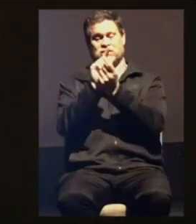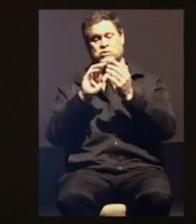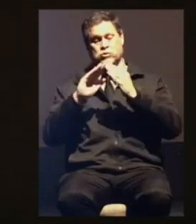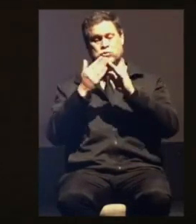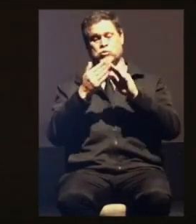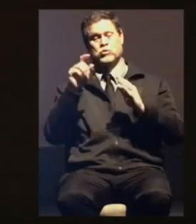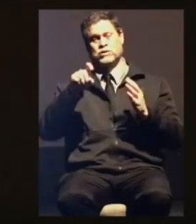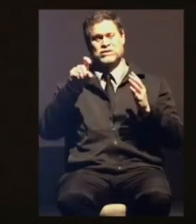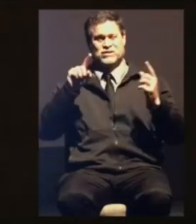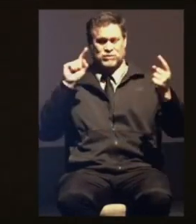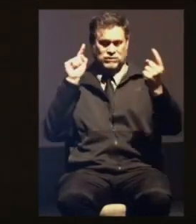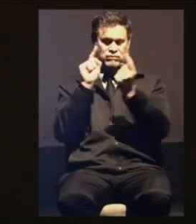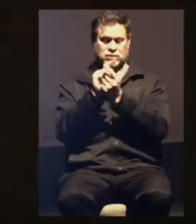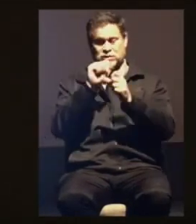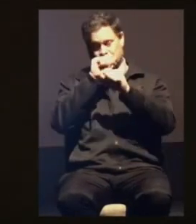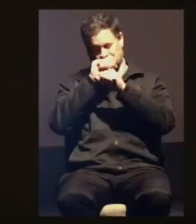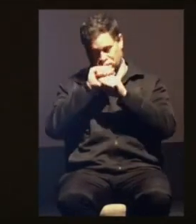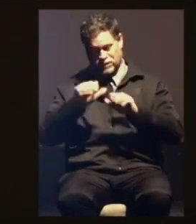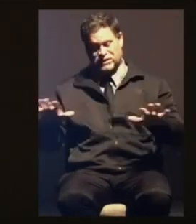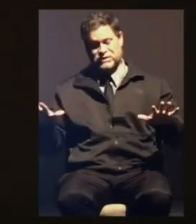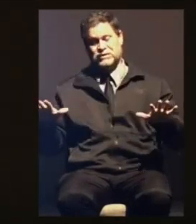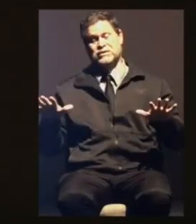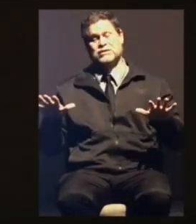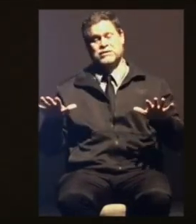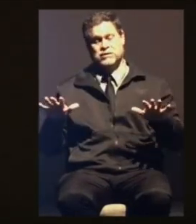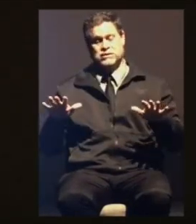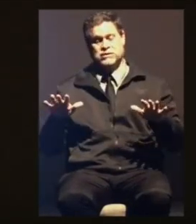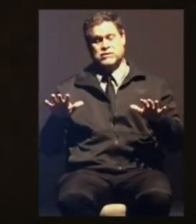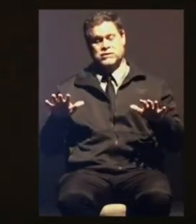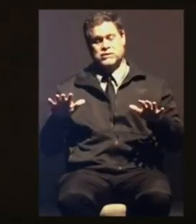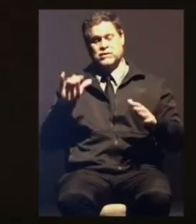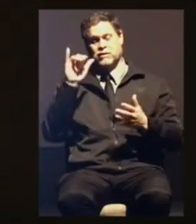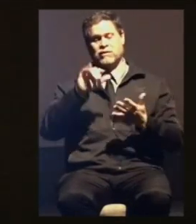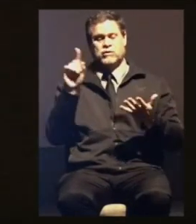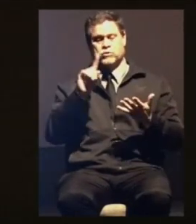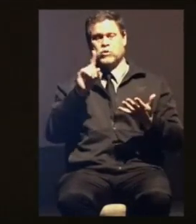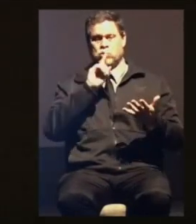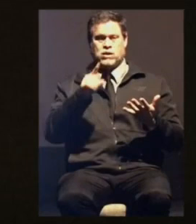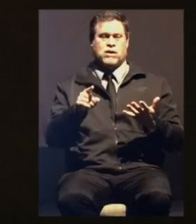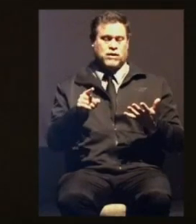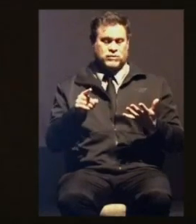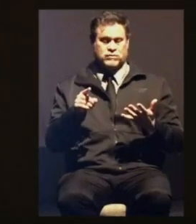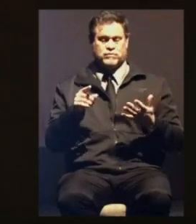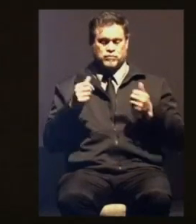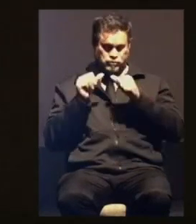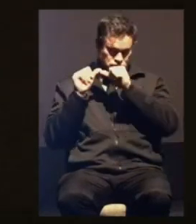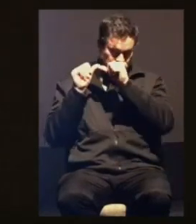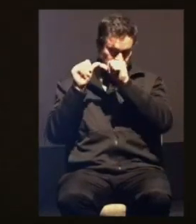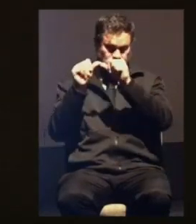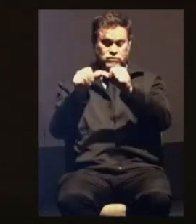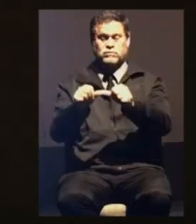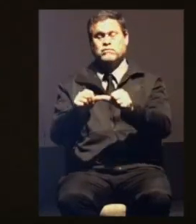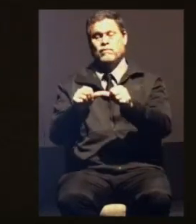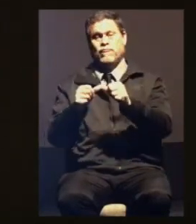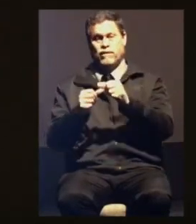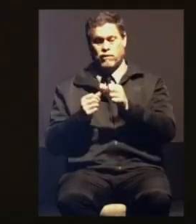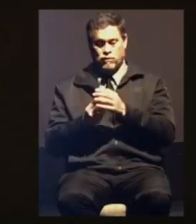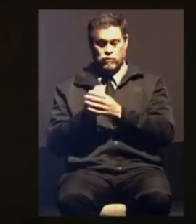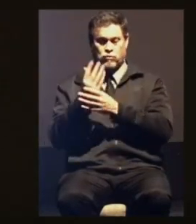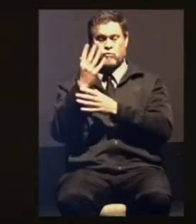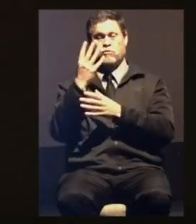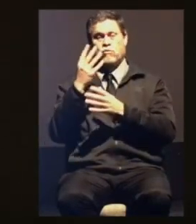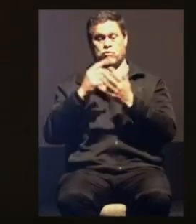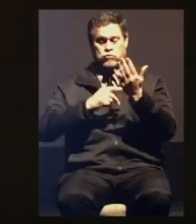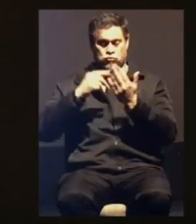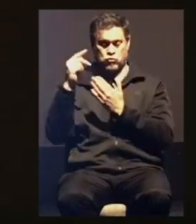to be met has just been a blessing. So that's where we're at, and we continue to grow our